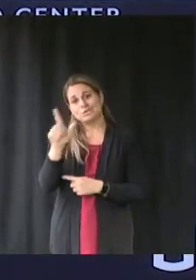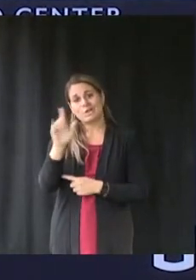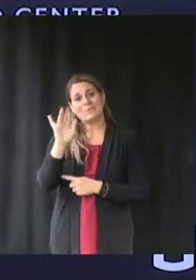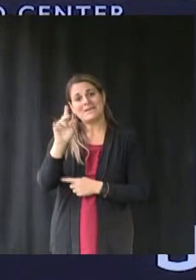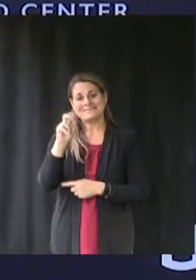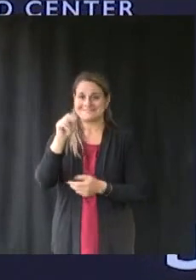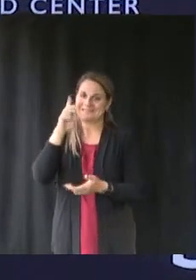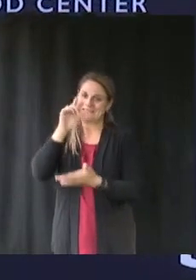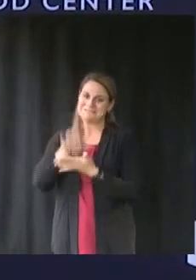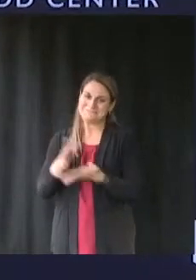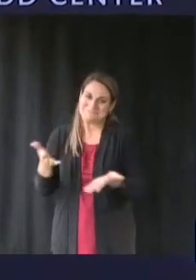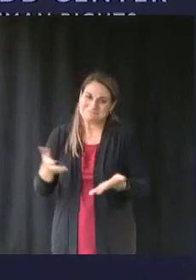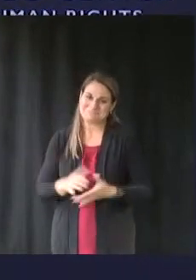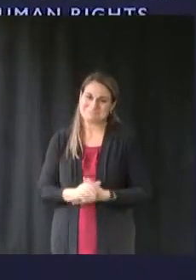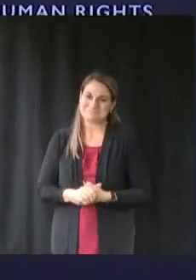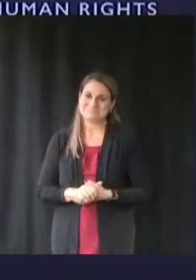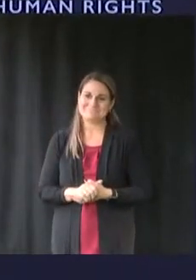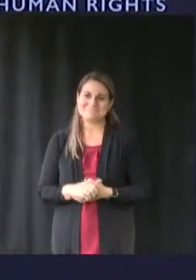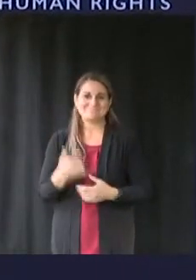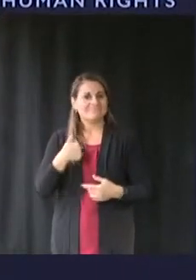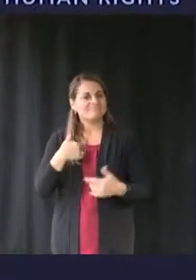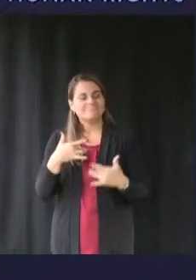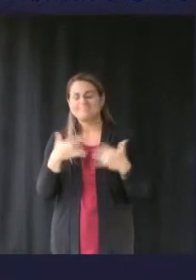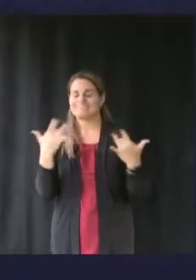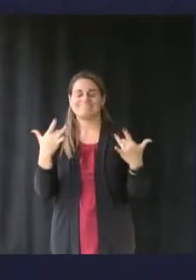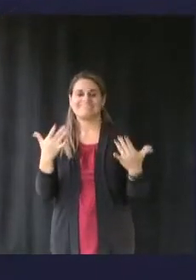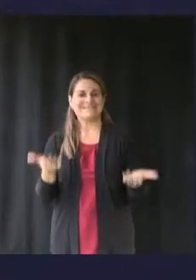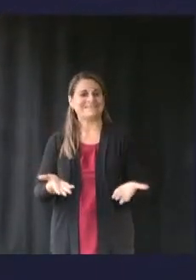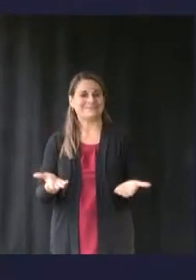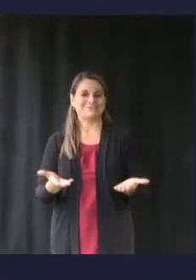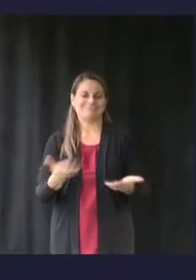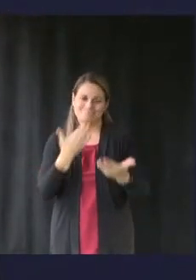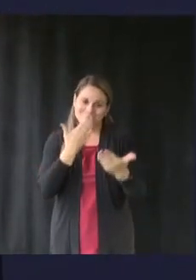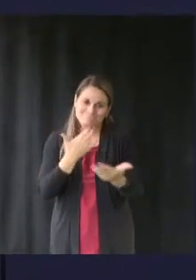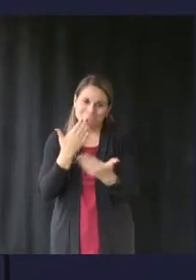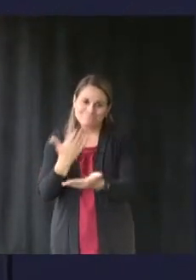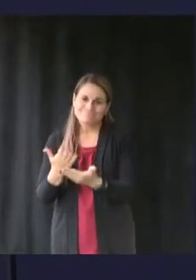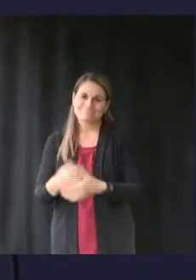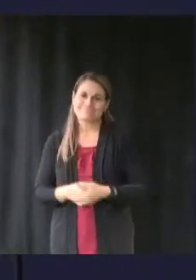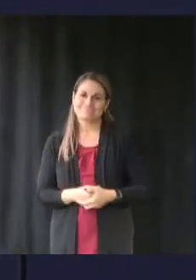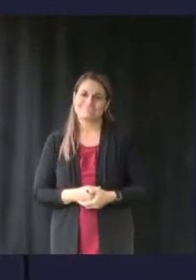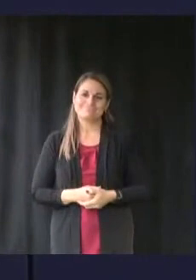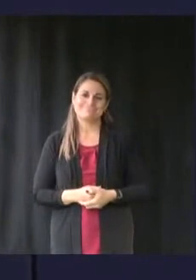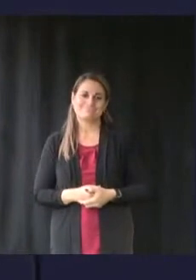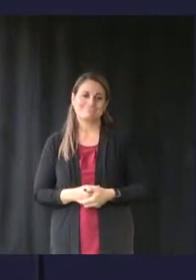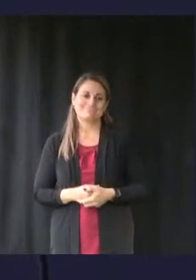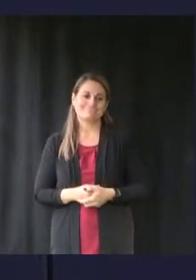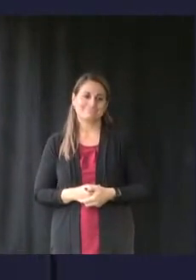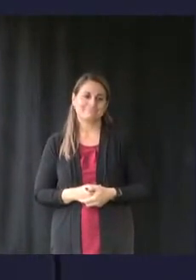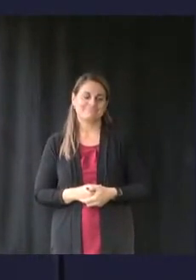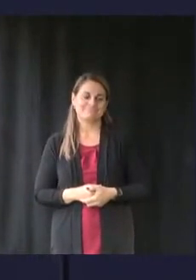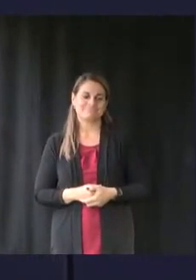I'm delighted to be here. Thank you. Thank you.